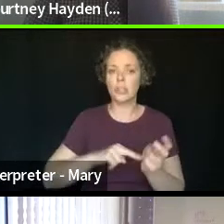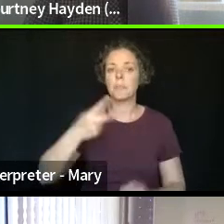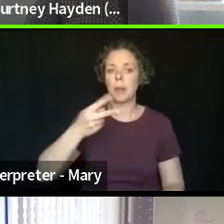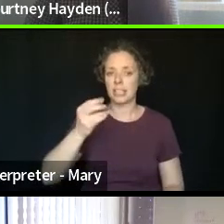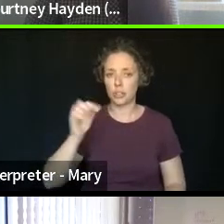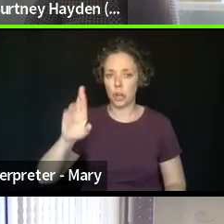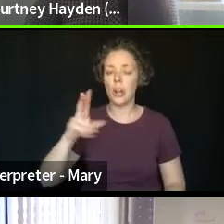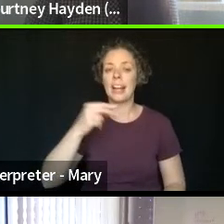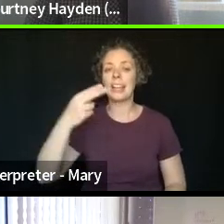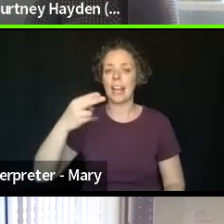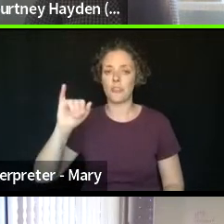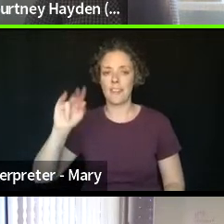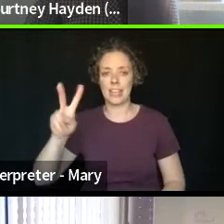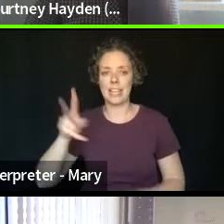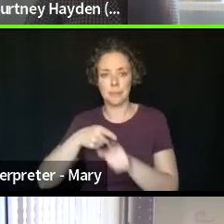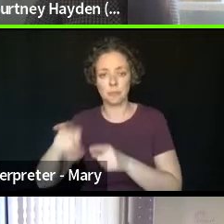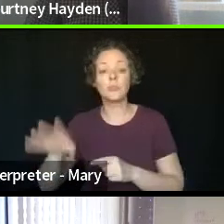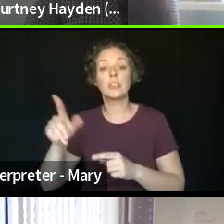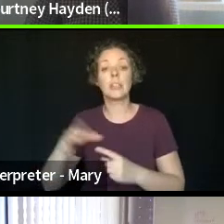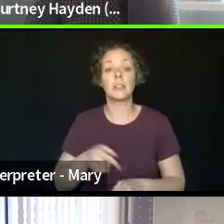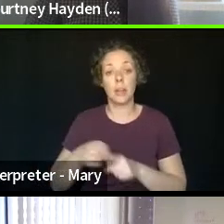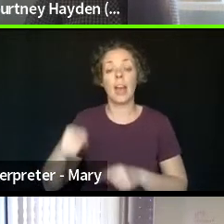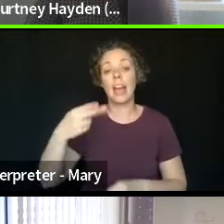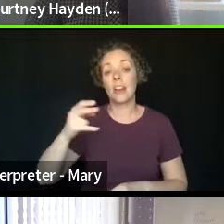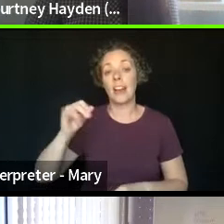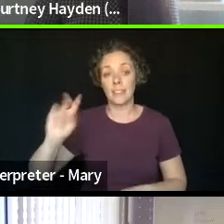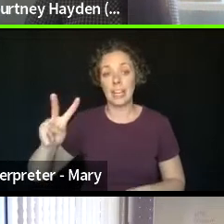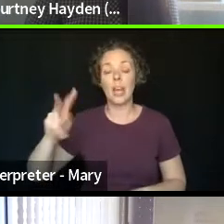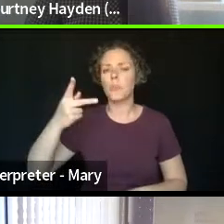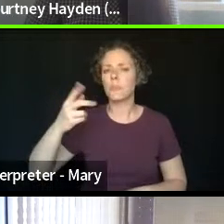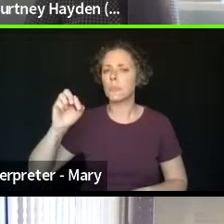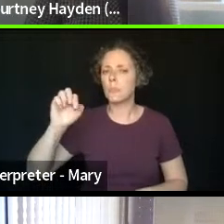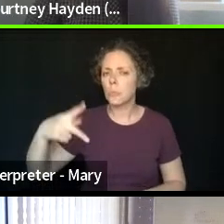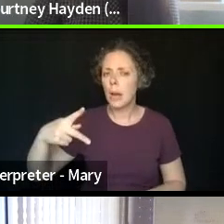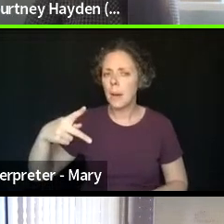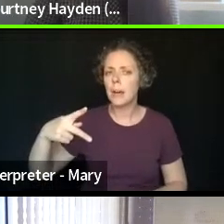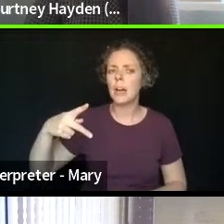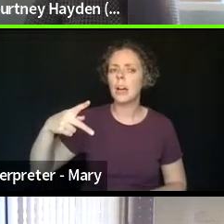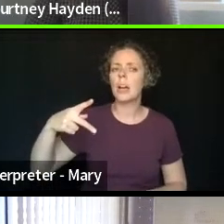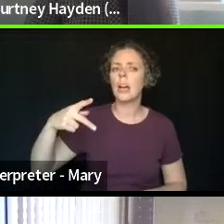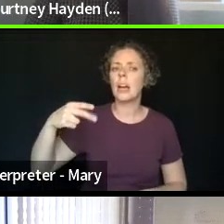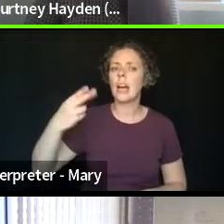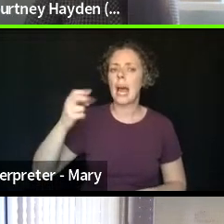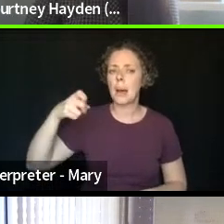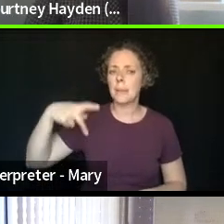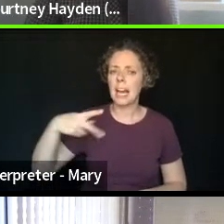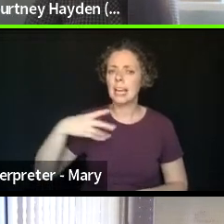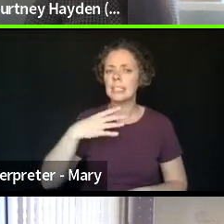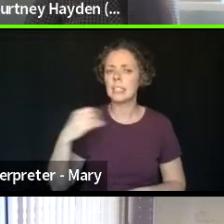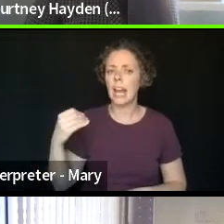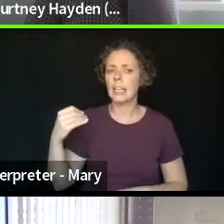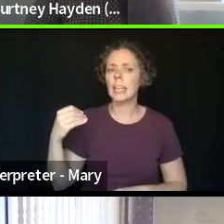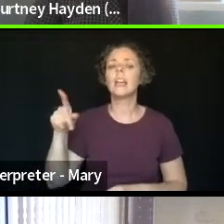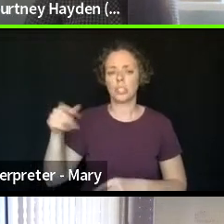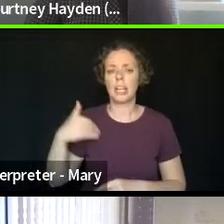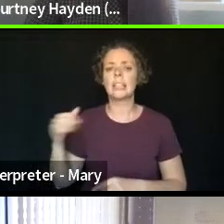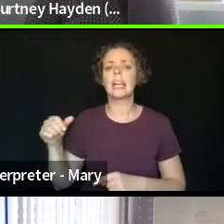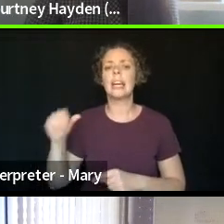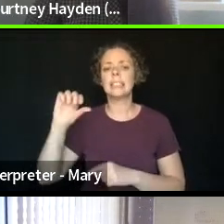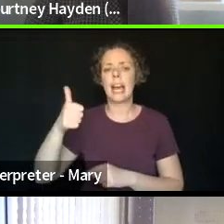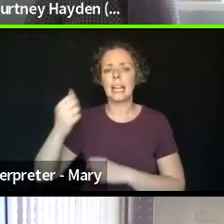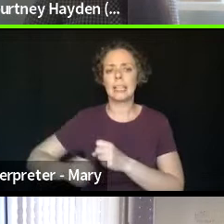She specializes in HIV, PrEP, hepatitis, and gender-affirming care as well, and she has over 10 years of clinical experience